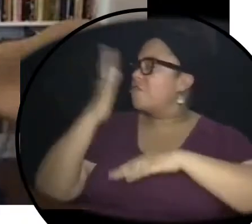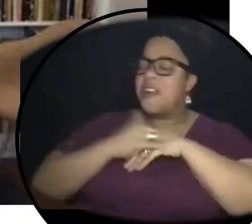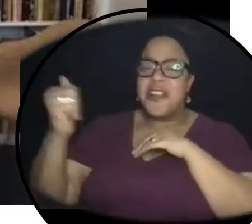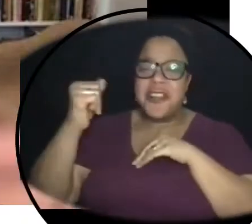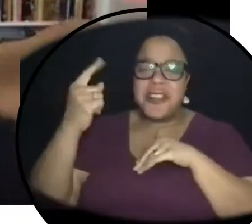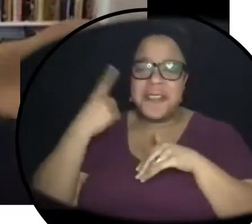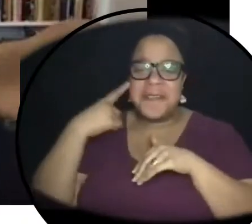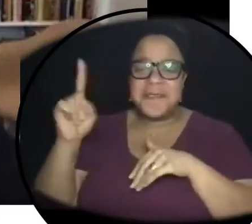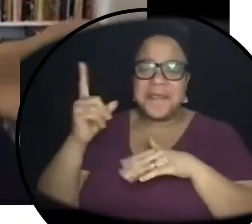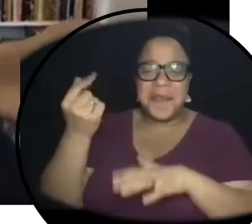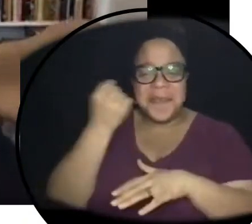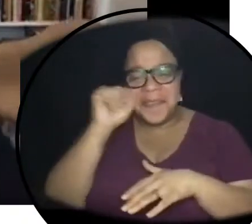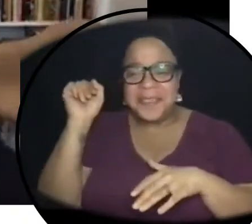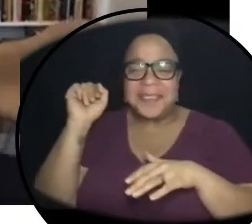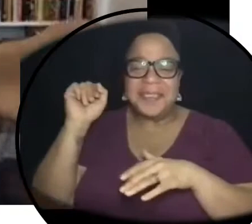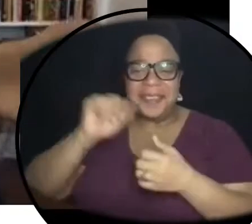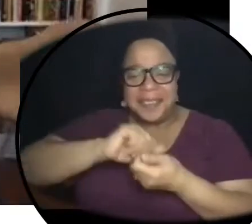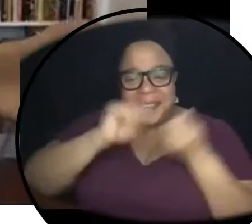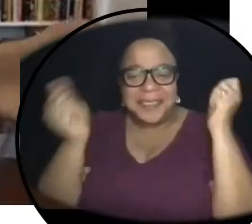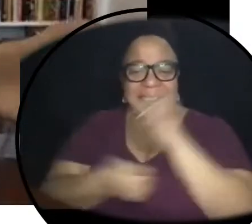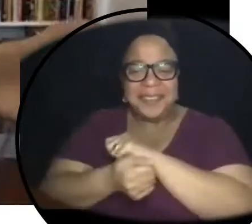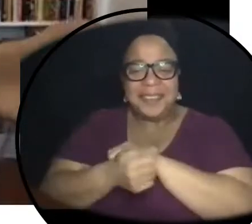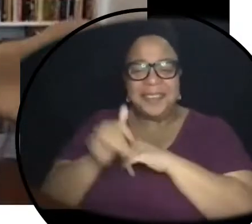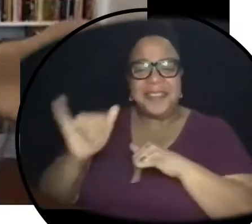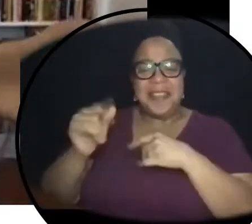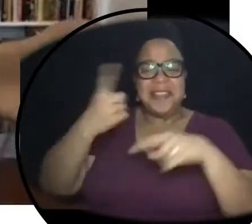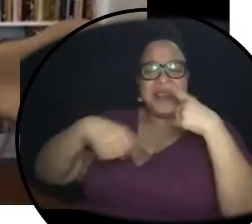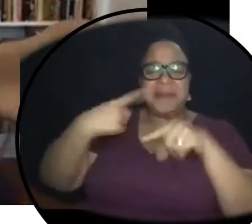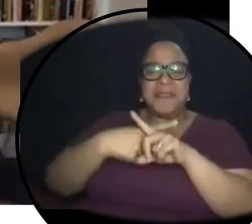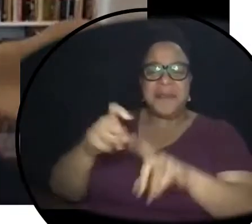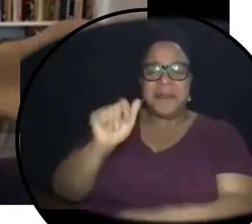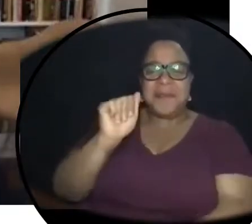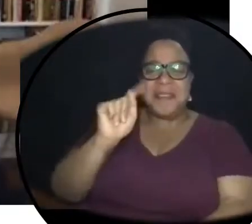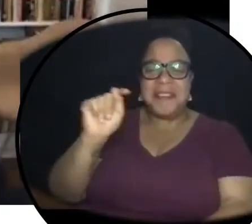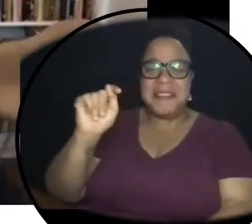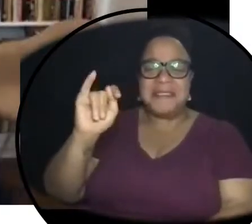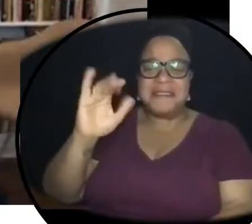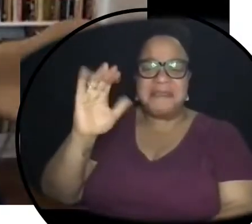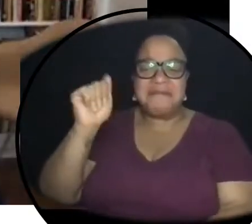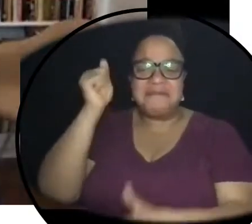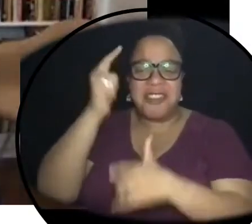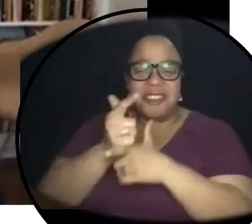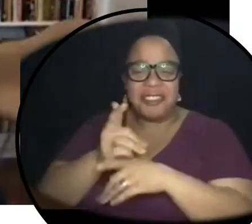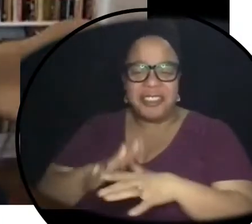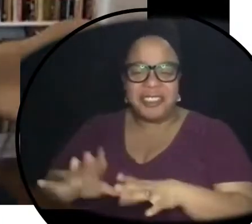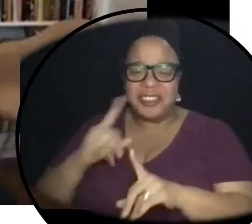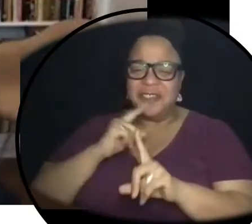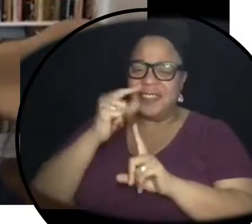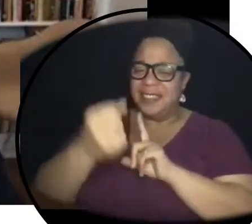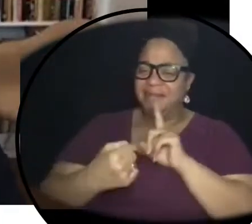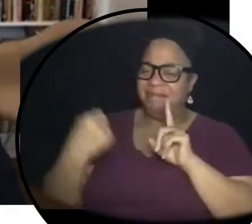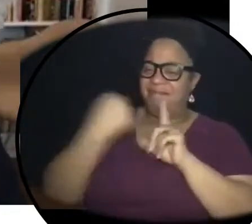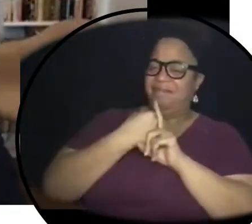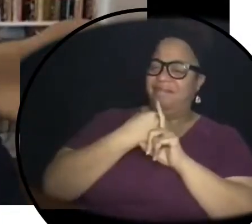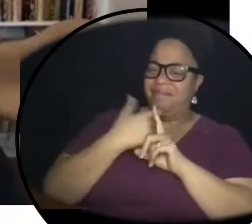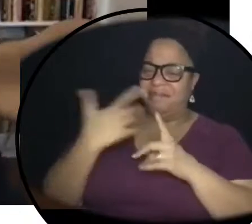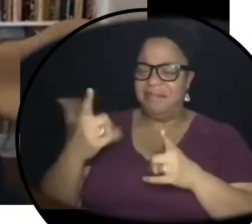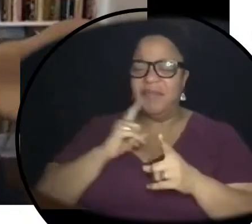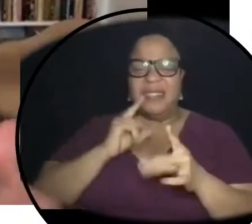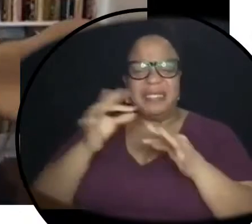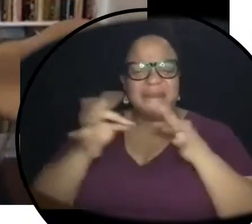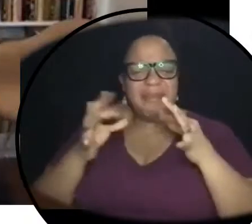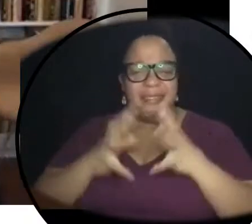process, for example, the connection between the putative abolition of slavery and